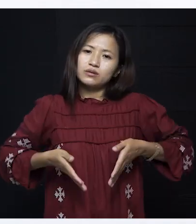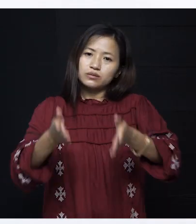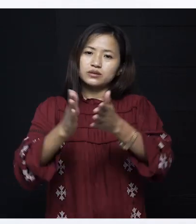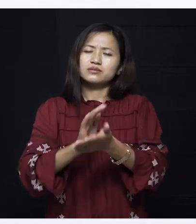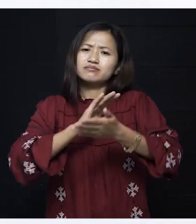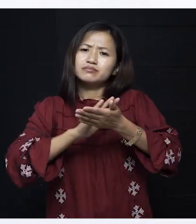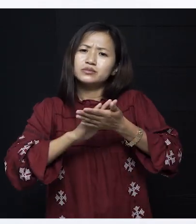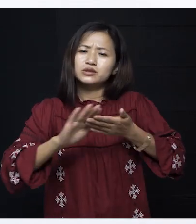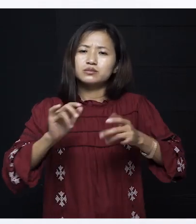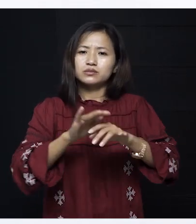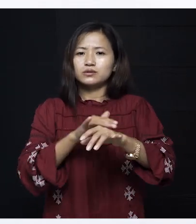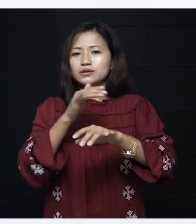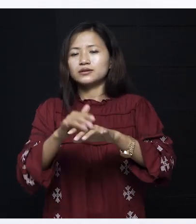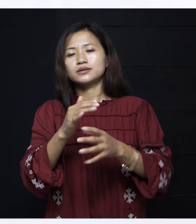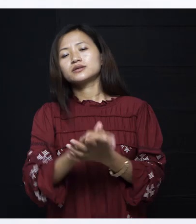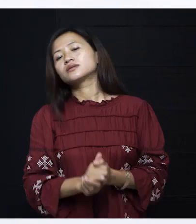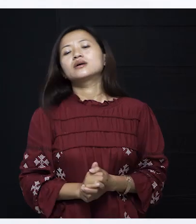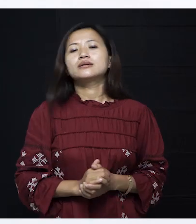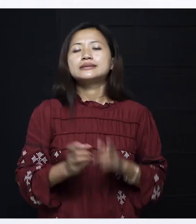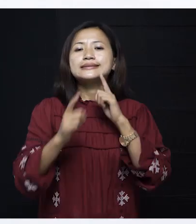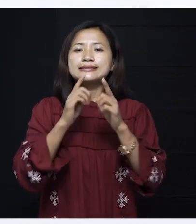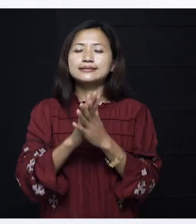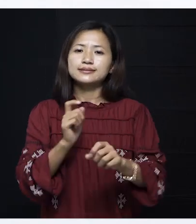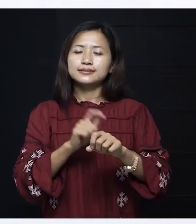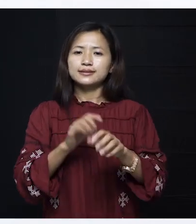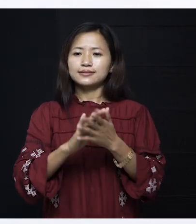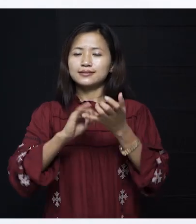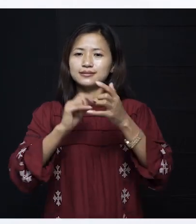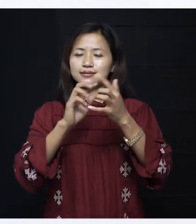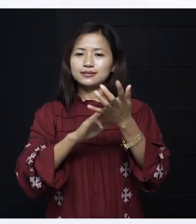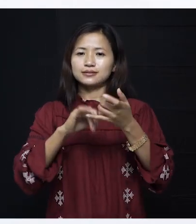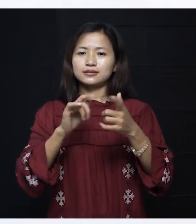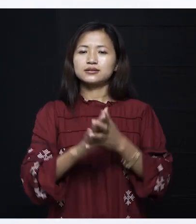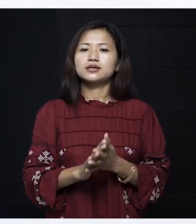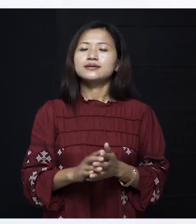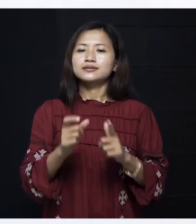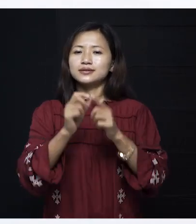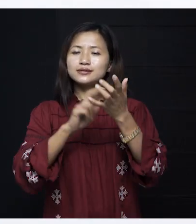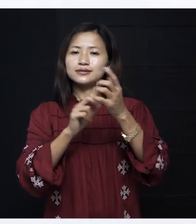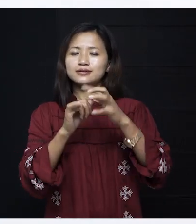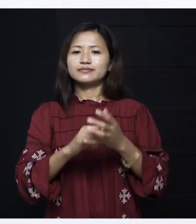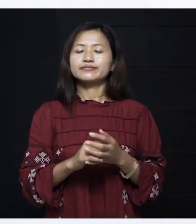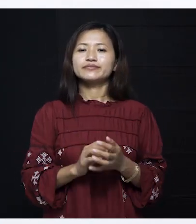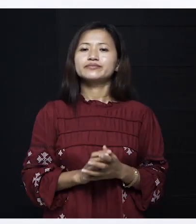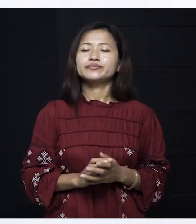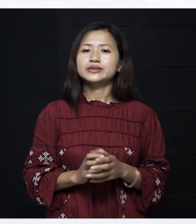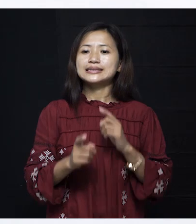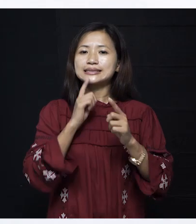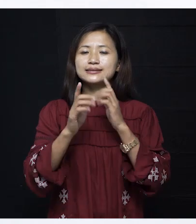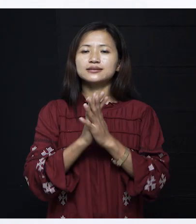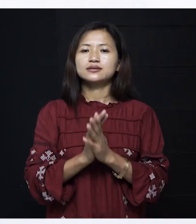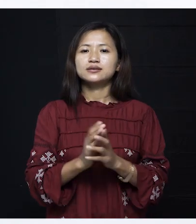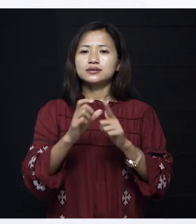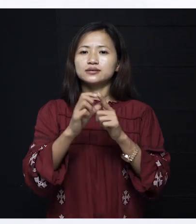we have discussed about the different types. That is, we have discussed about the census, isn't it? The density, okay? Then we have also discussed